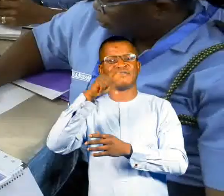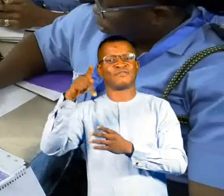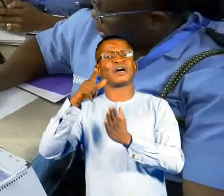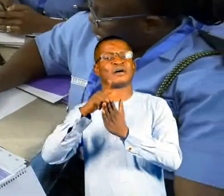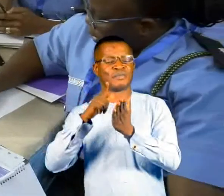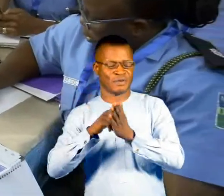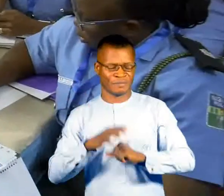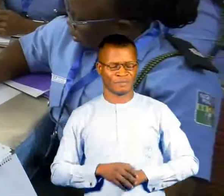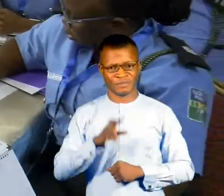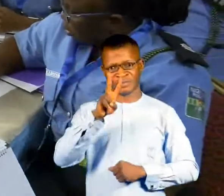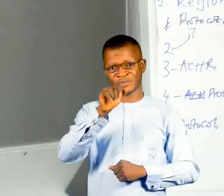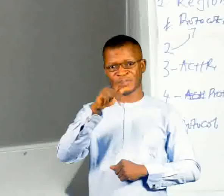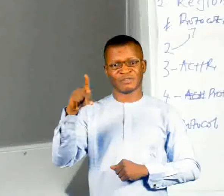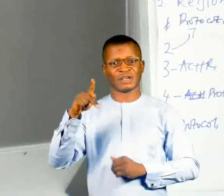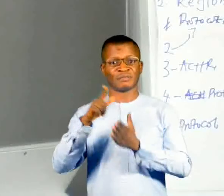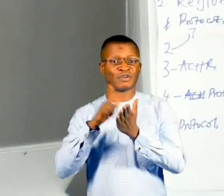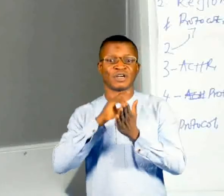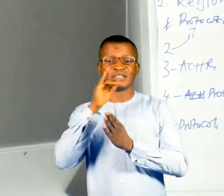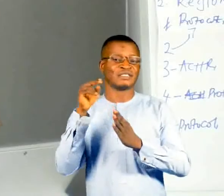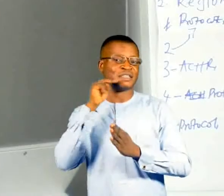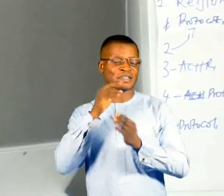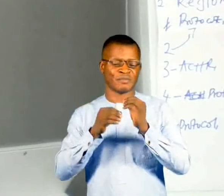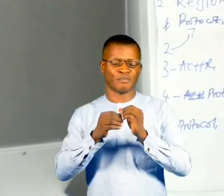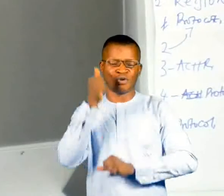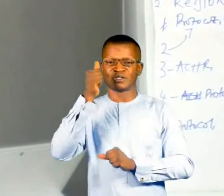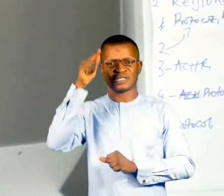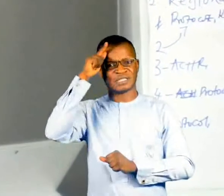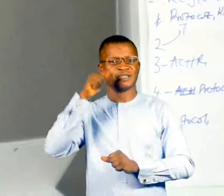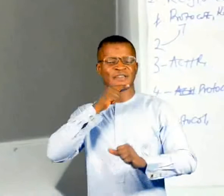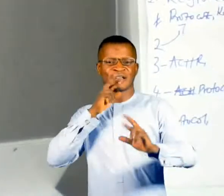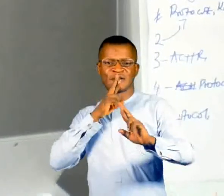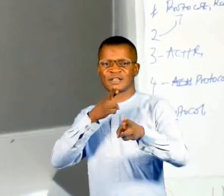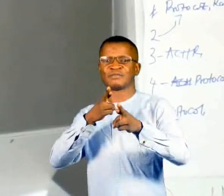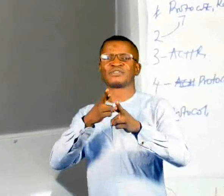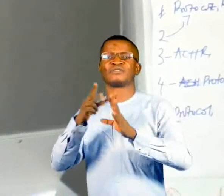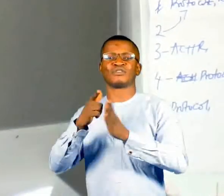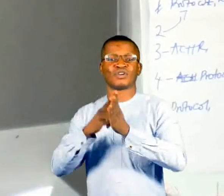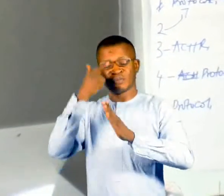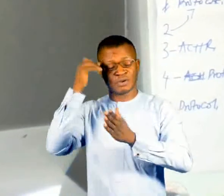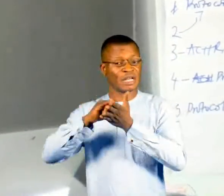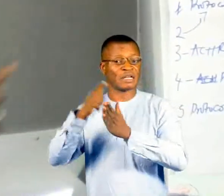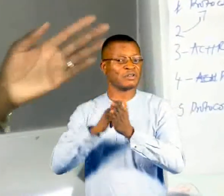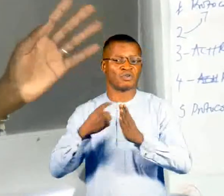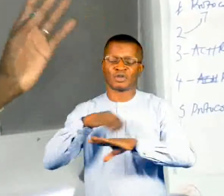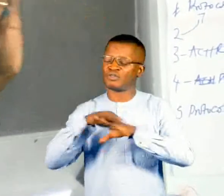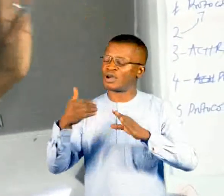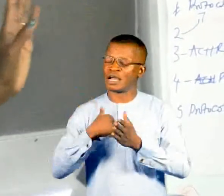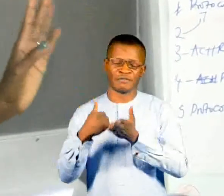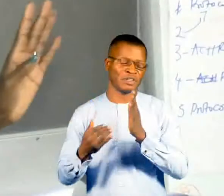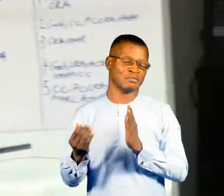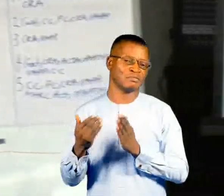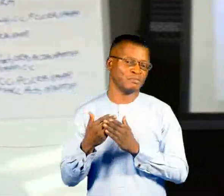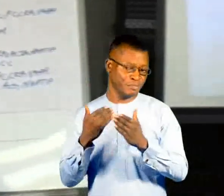Against Persons Prohibition Act. The VAP Act is Nigeria's most revolutionary gender-responsive law because we've never had this kind of